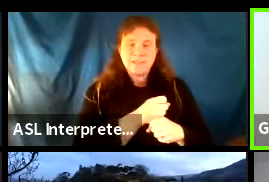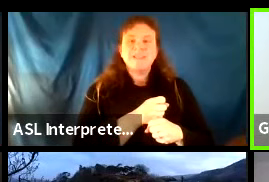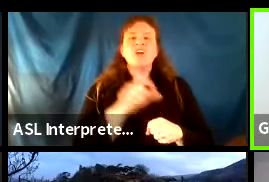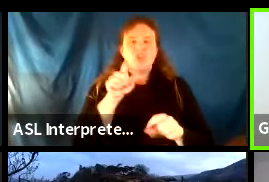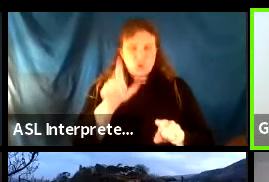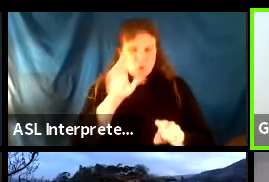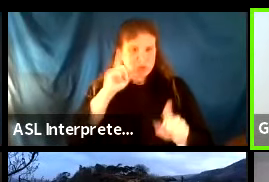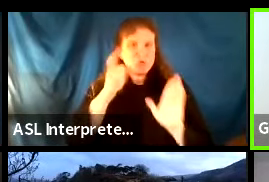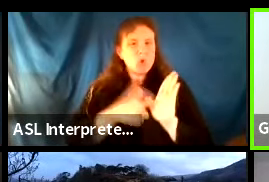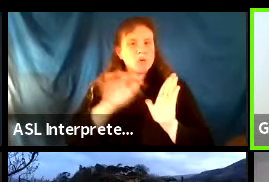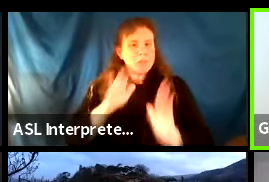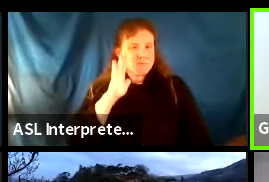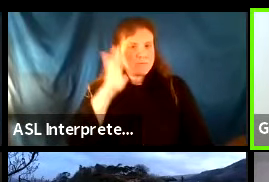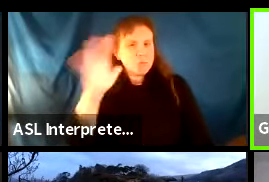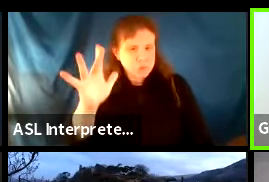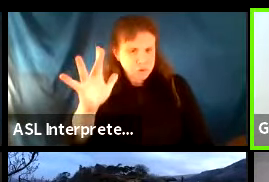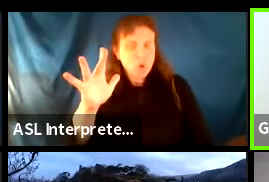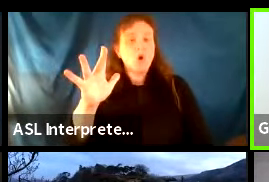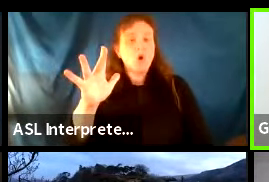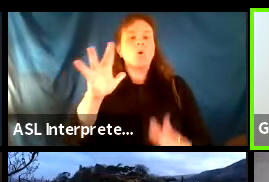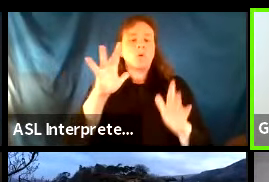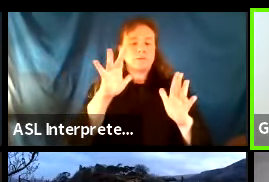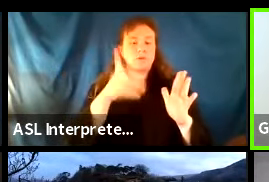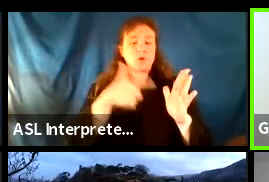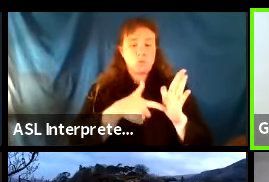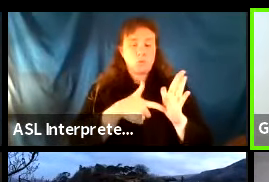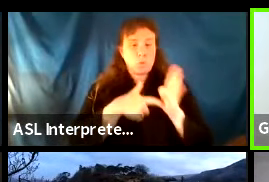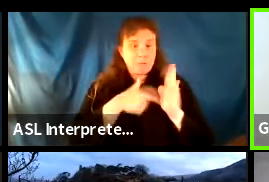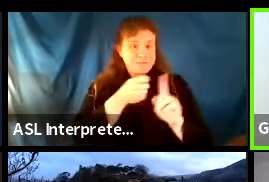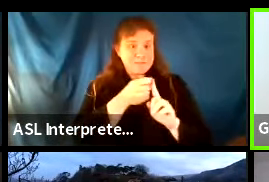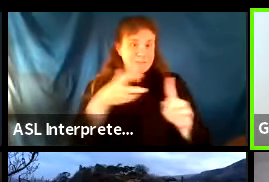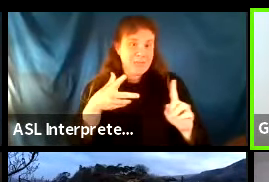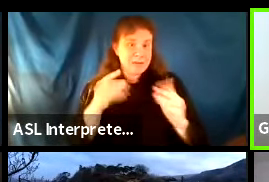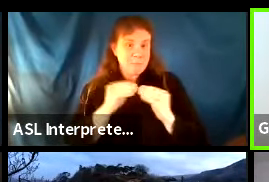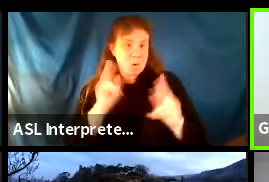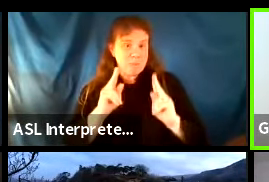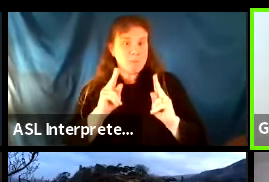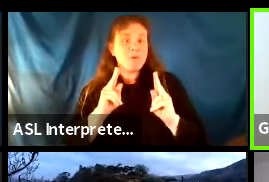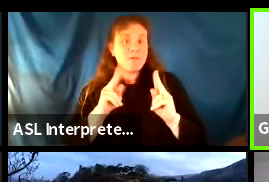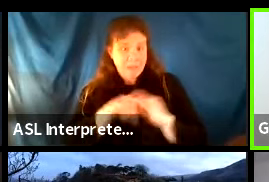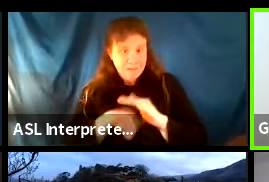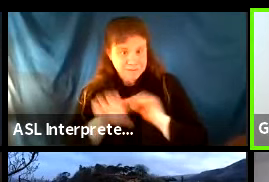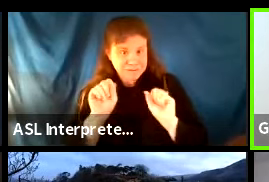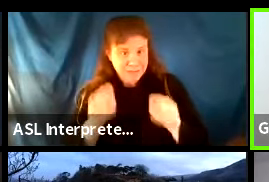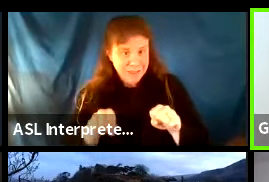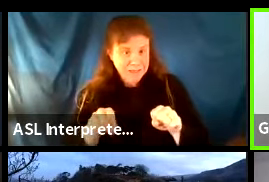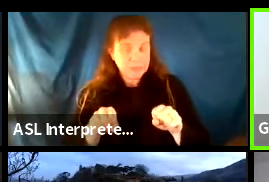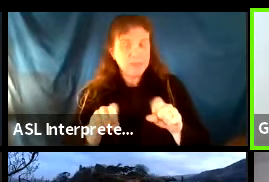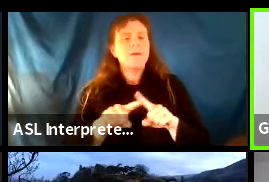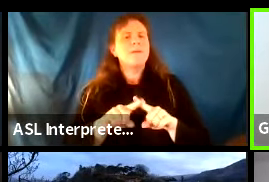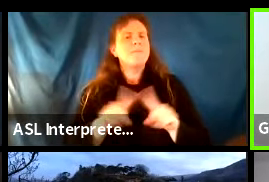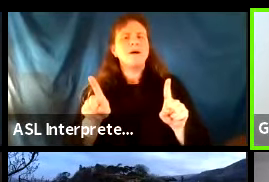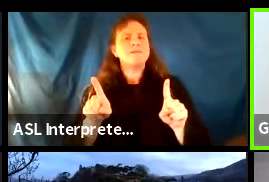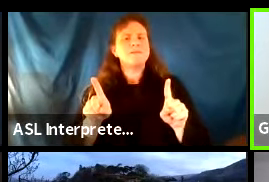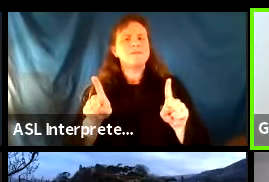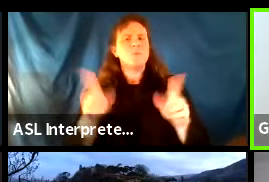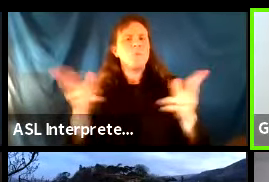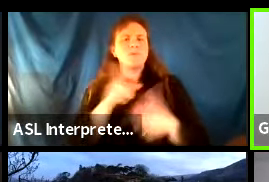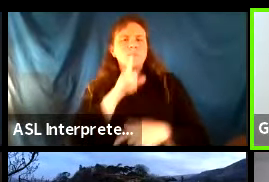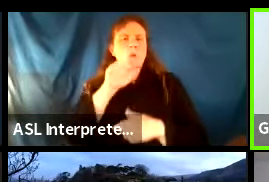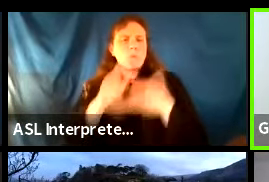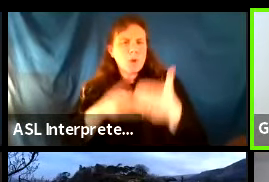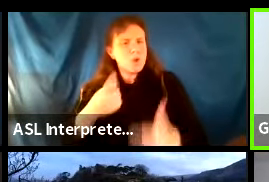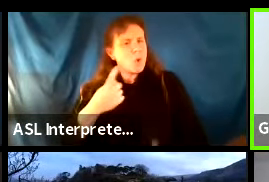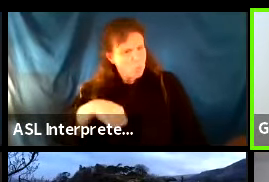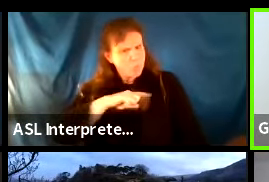constituents or the criteria expands. But what is really the process? Shouldn't we actually finish